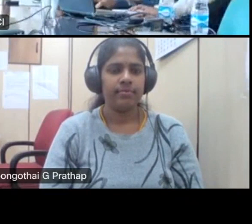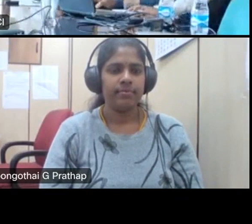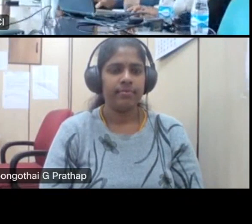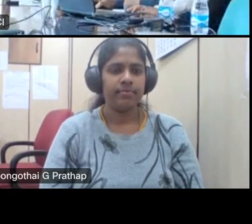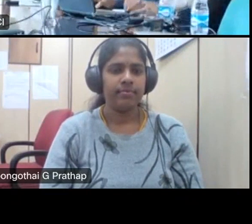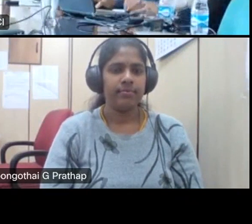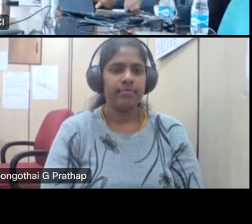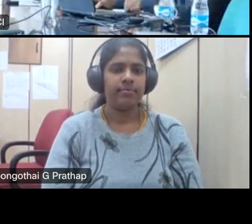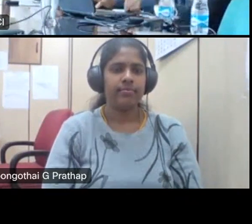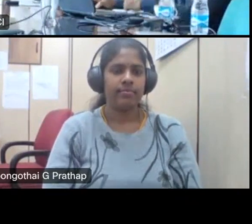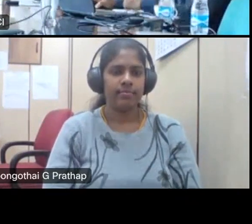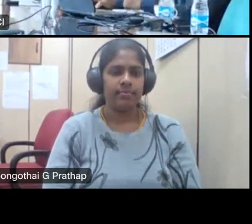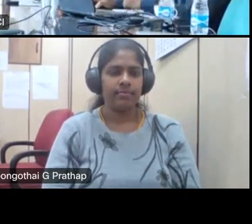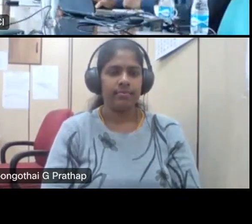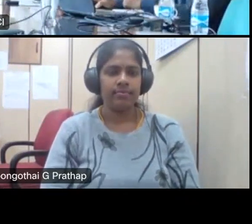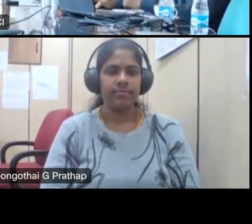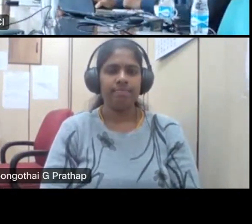Yeah, for that.